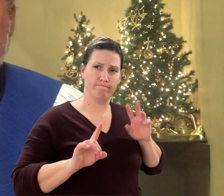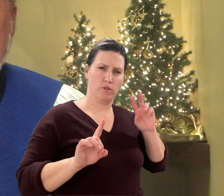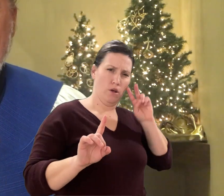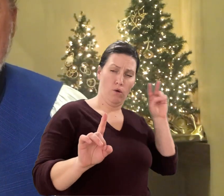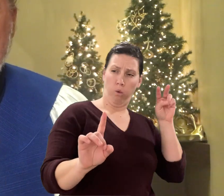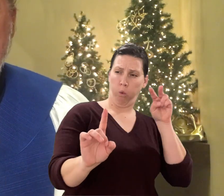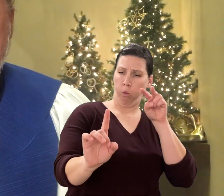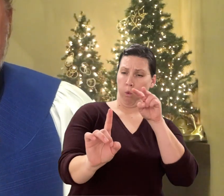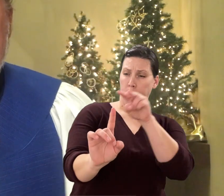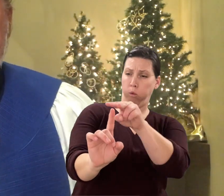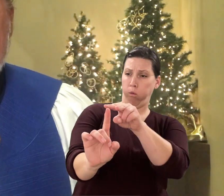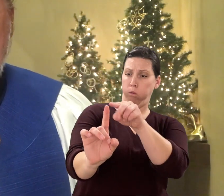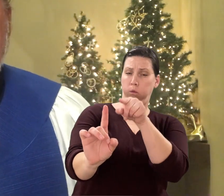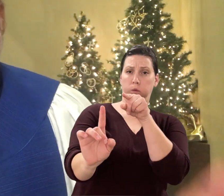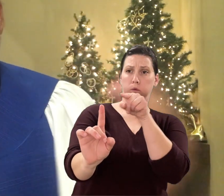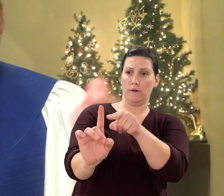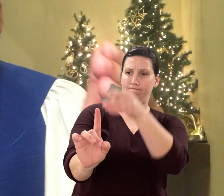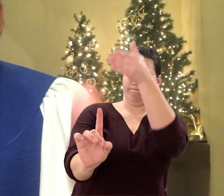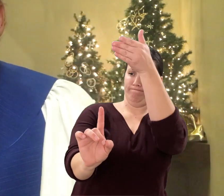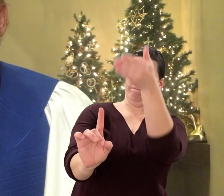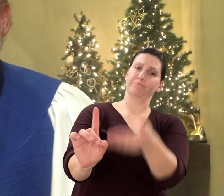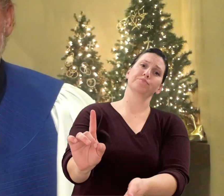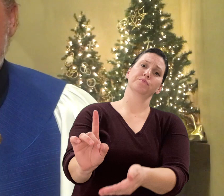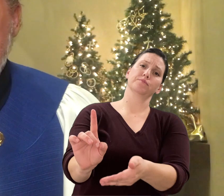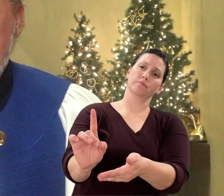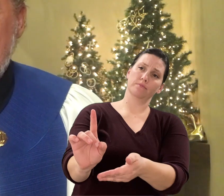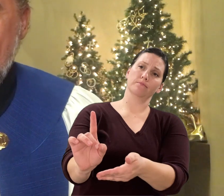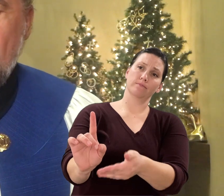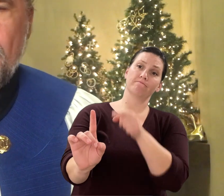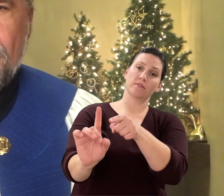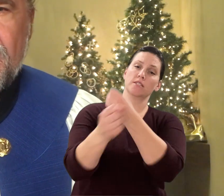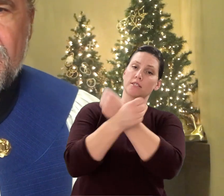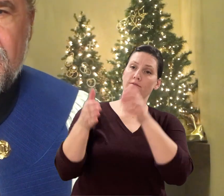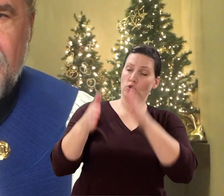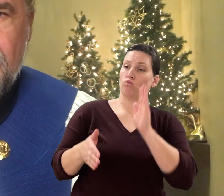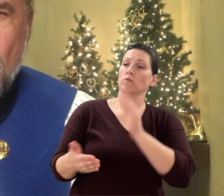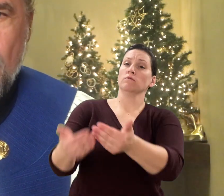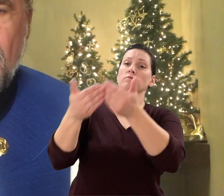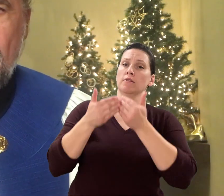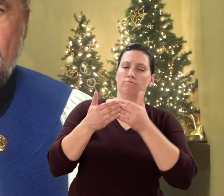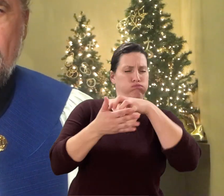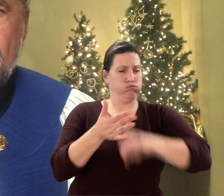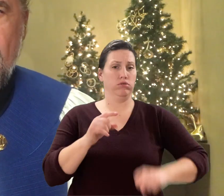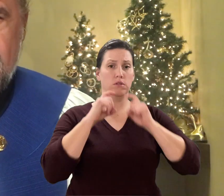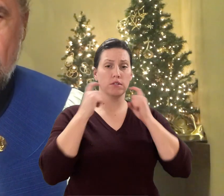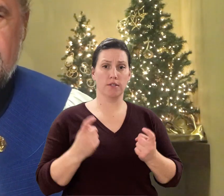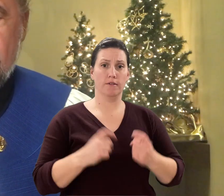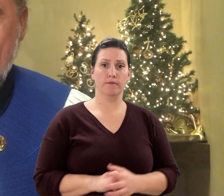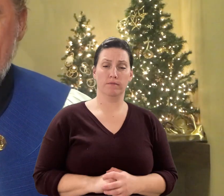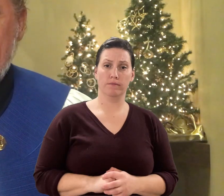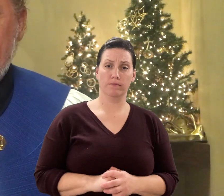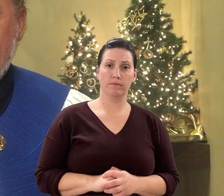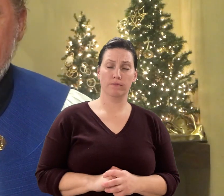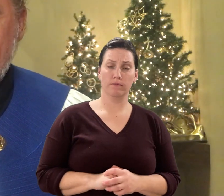Messiah. Every single sacrifice pointed forward to the Savior who would come and take our